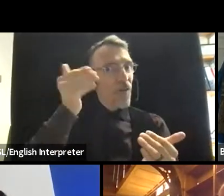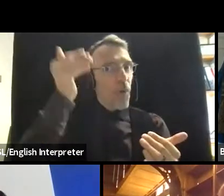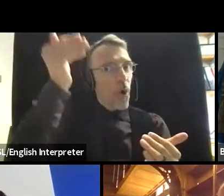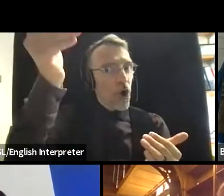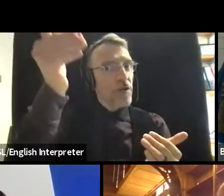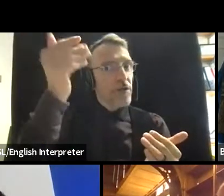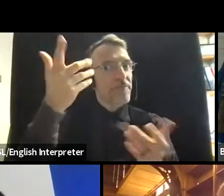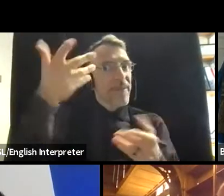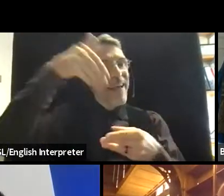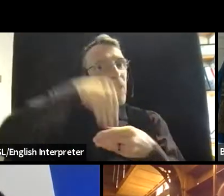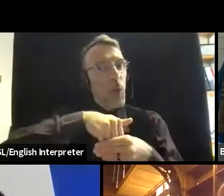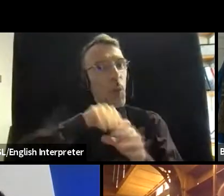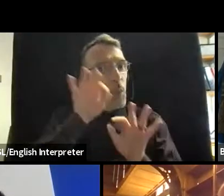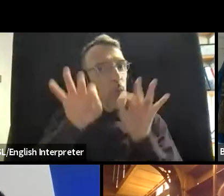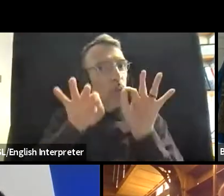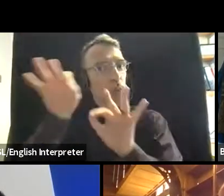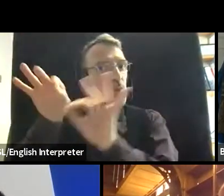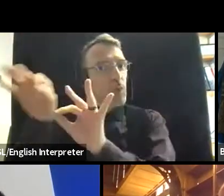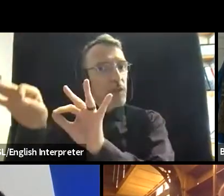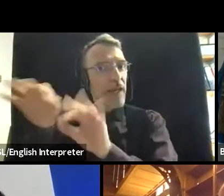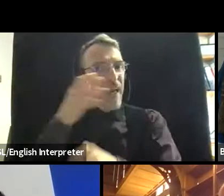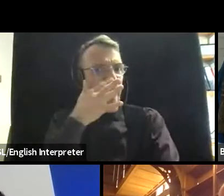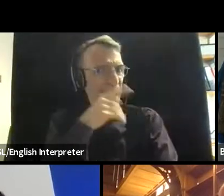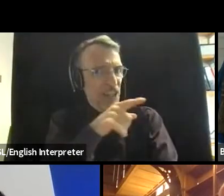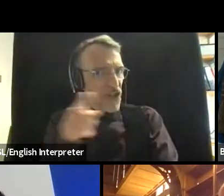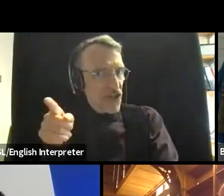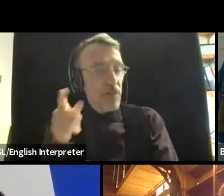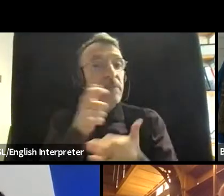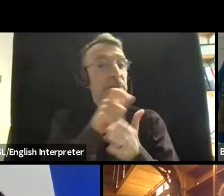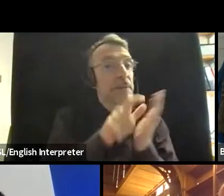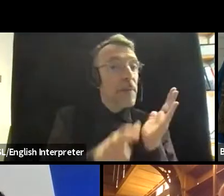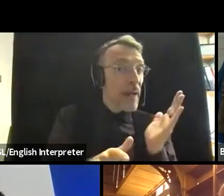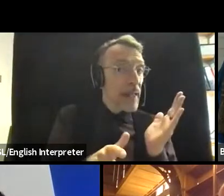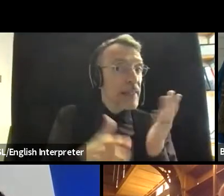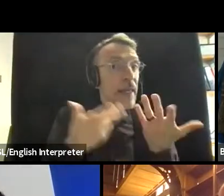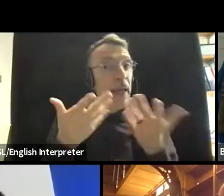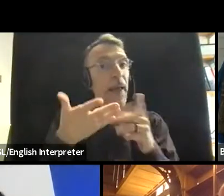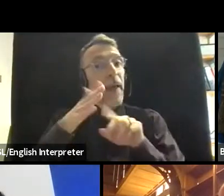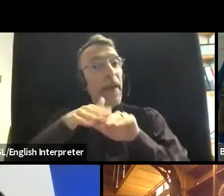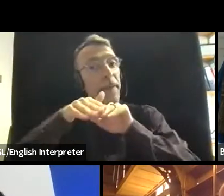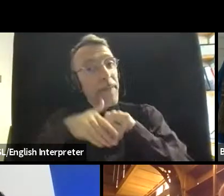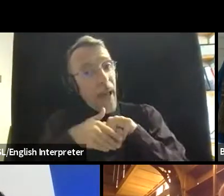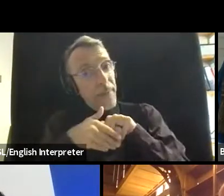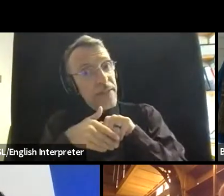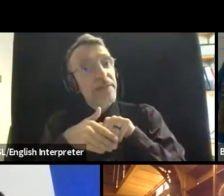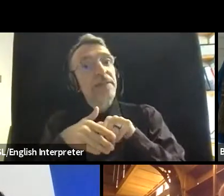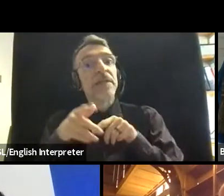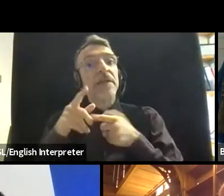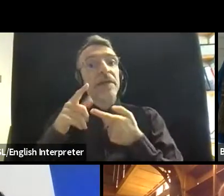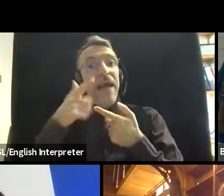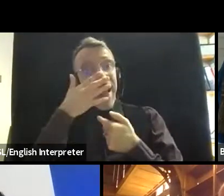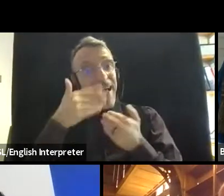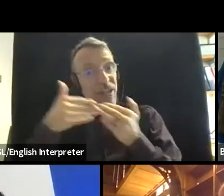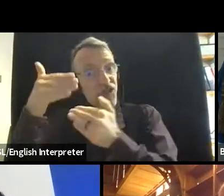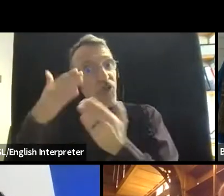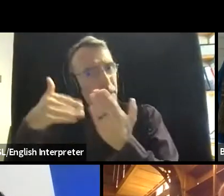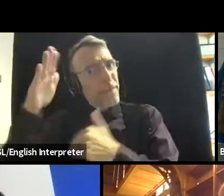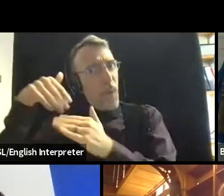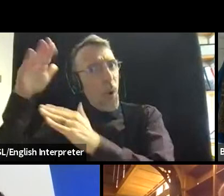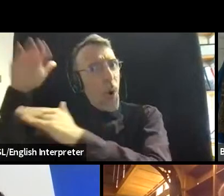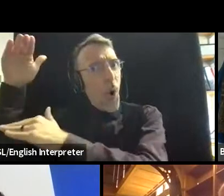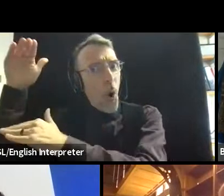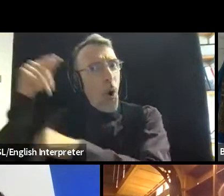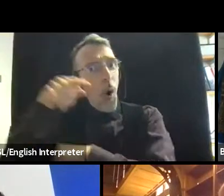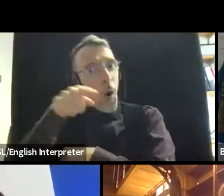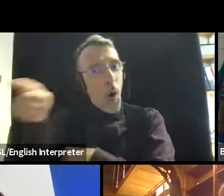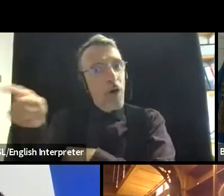and certainly incidents of disability and impairment tend to increase with age, so that would be something for